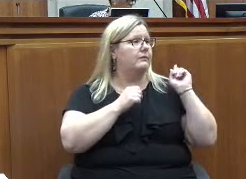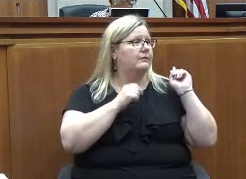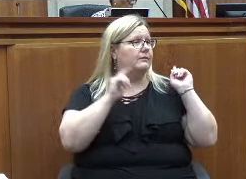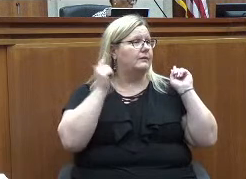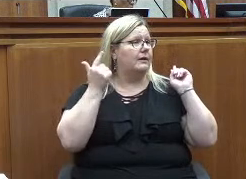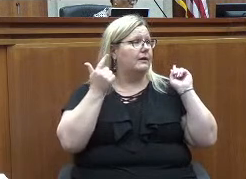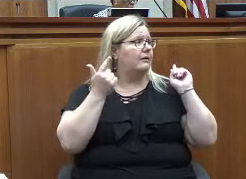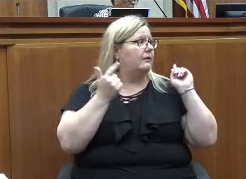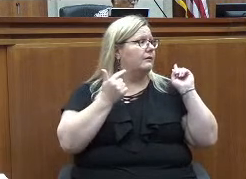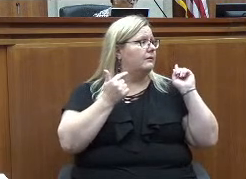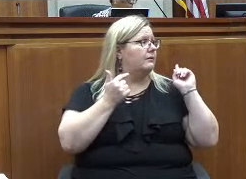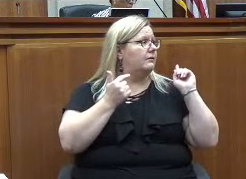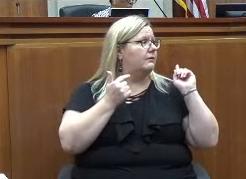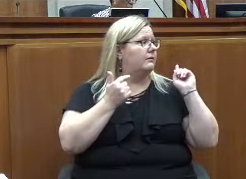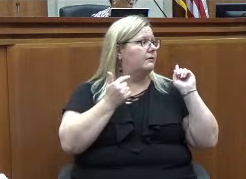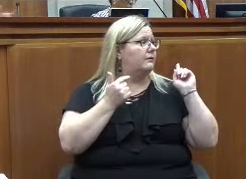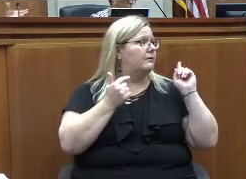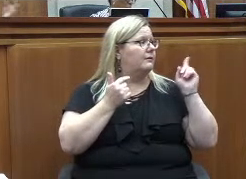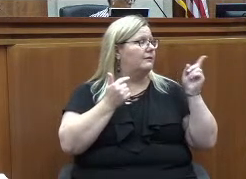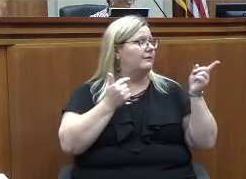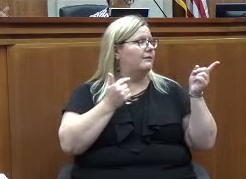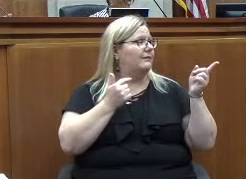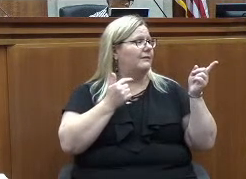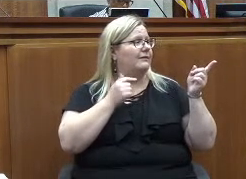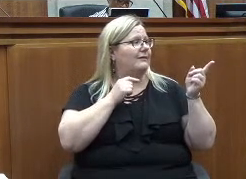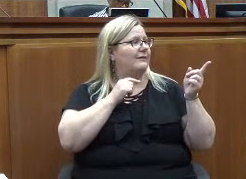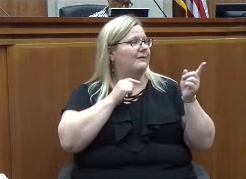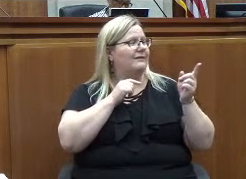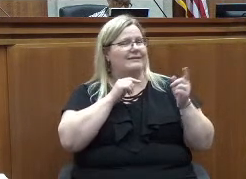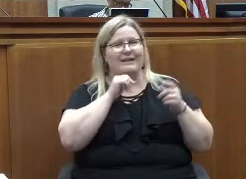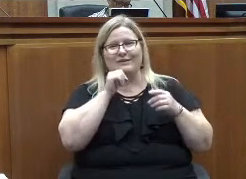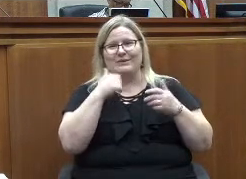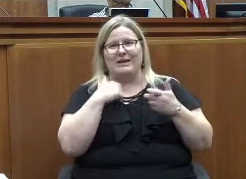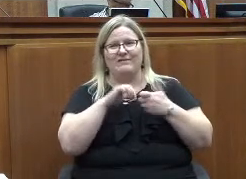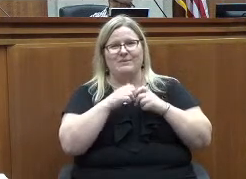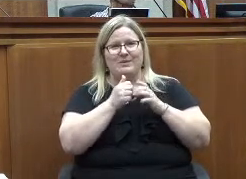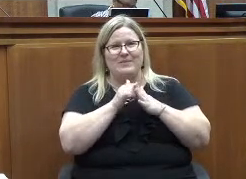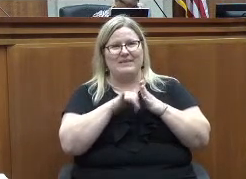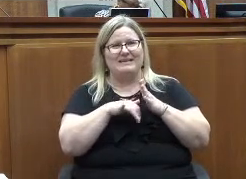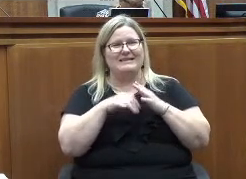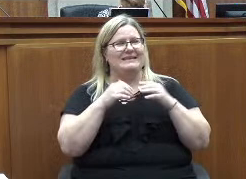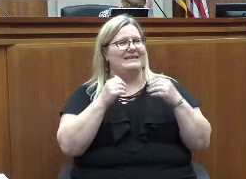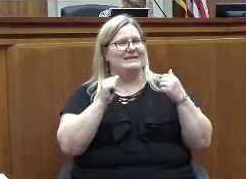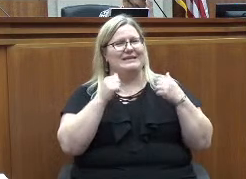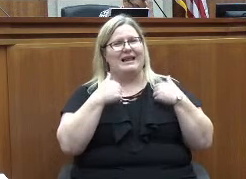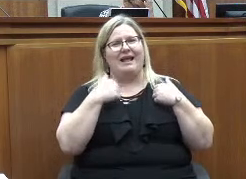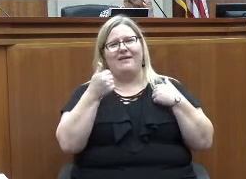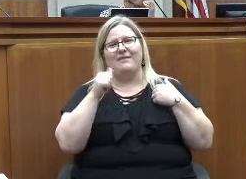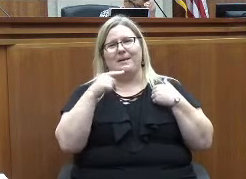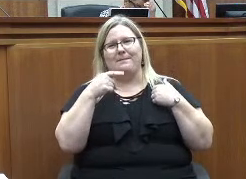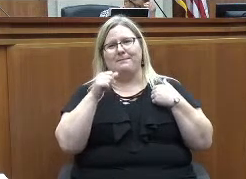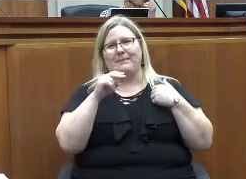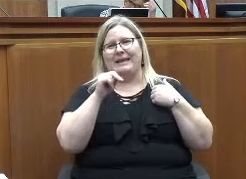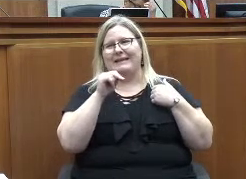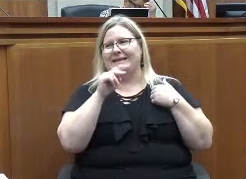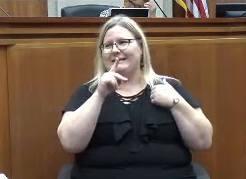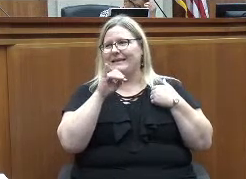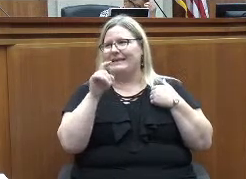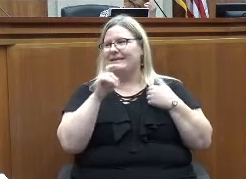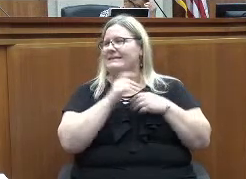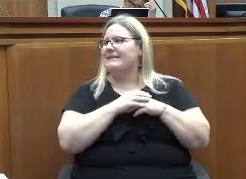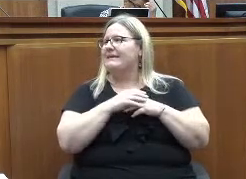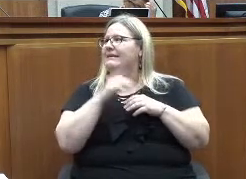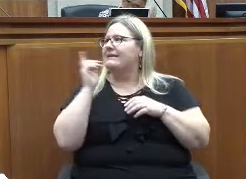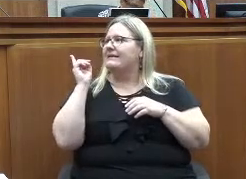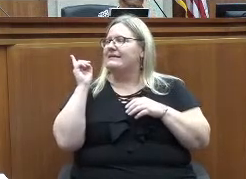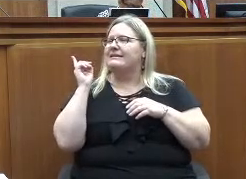have an item for this. Okay, we're gonna need roll call. Specific, like broadband, micro centers,